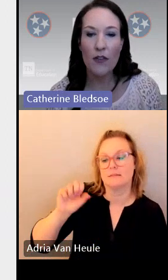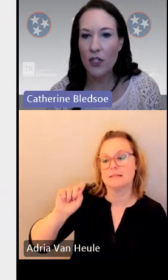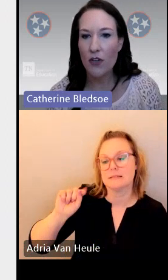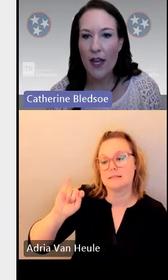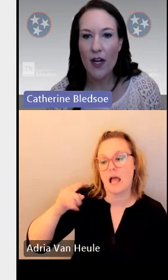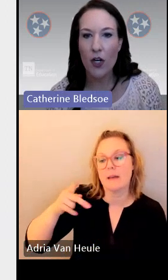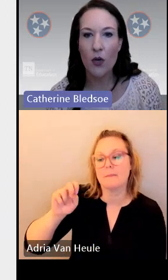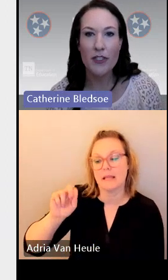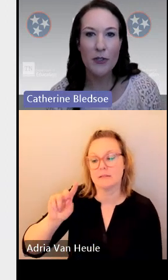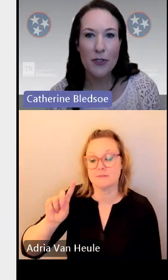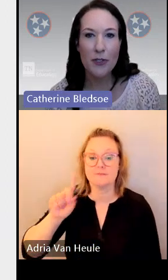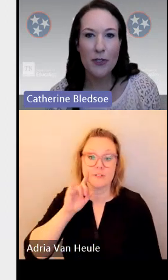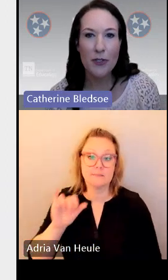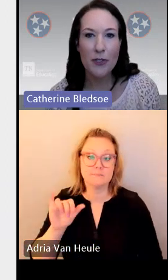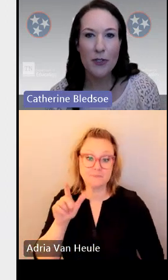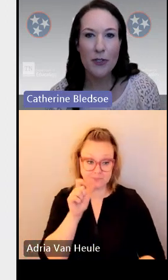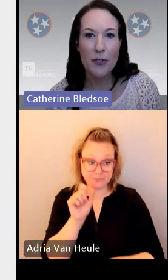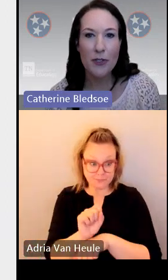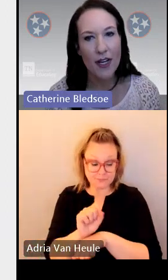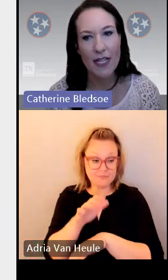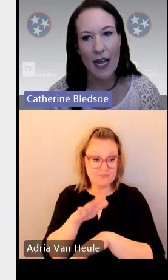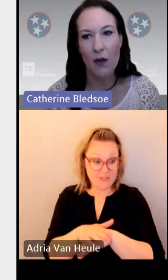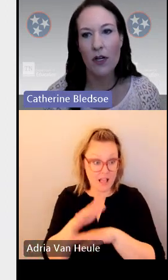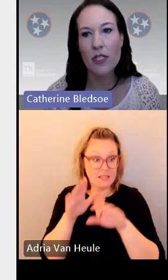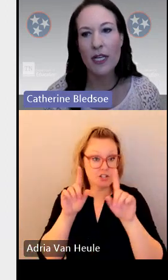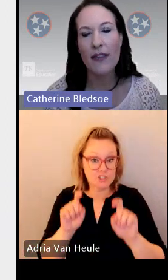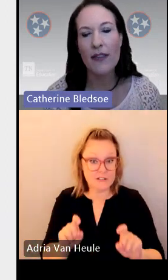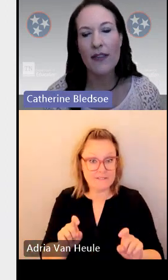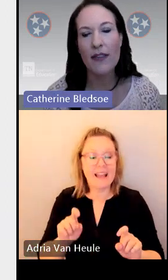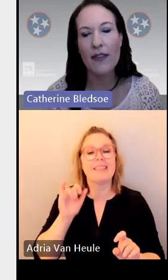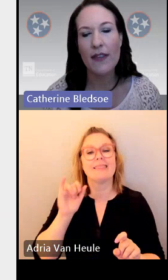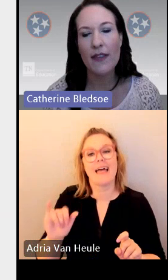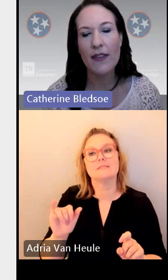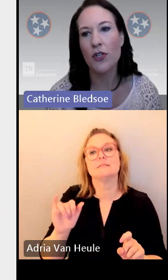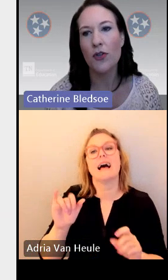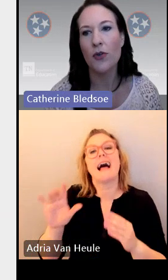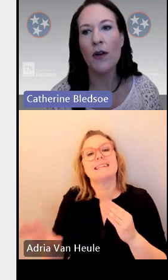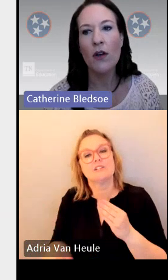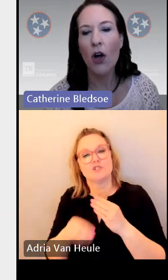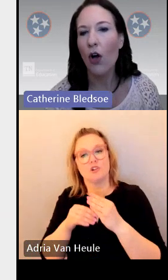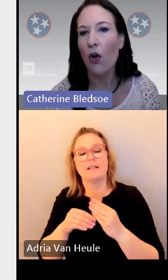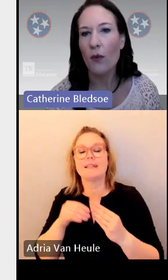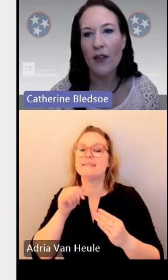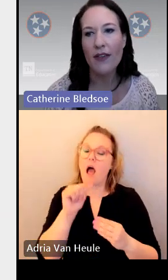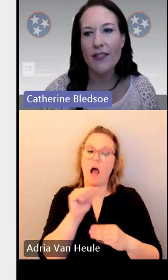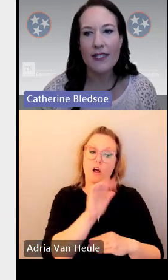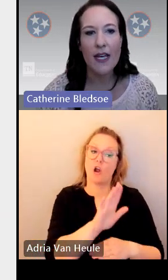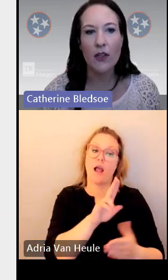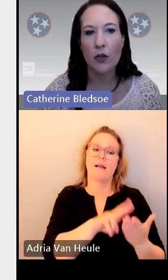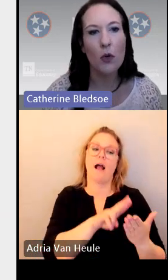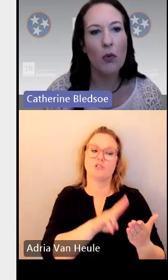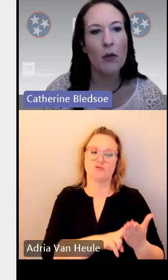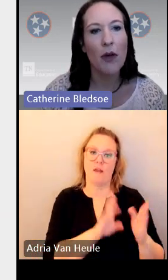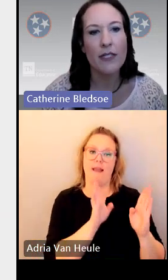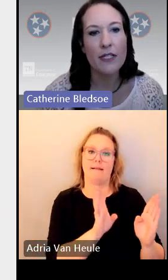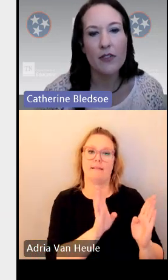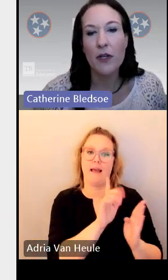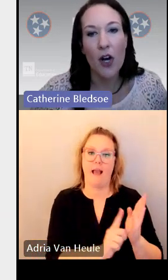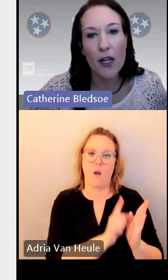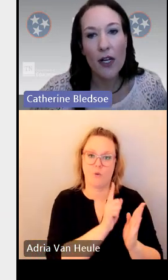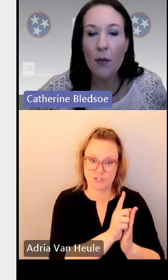are working on the survey are going to do so outside of contract hours, and they have to adhere to all relevant state and local